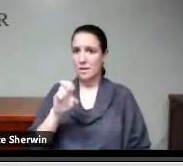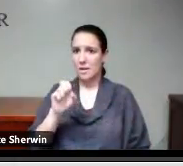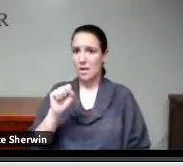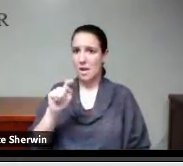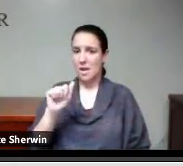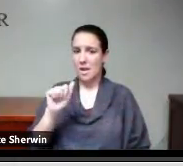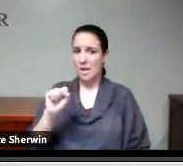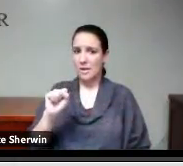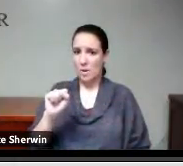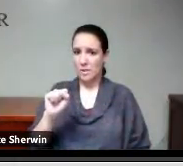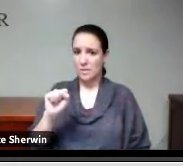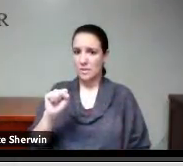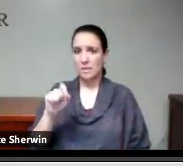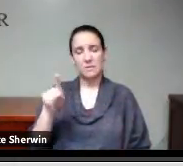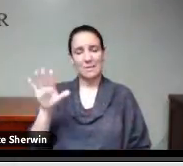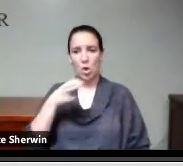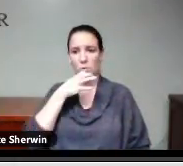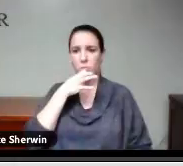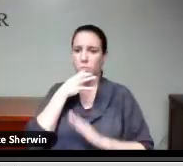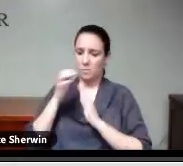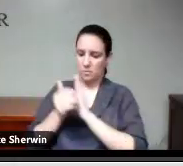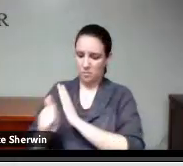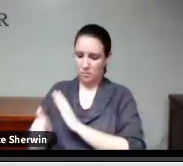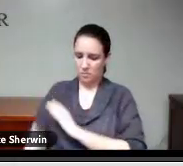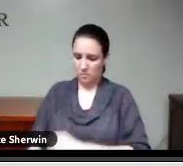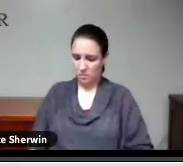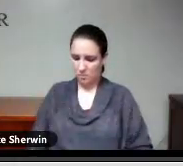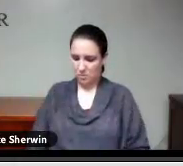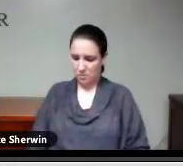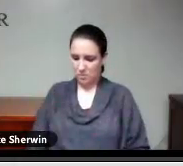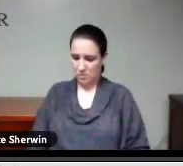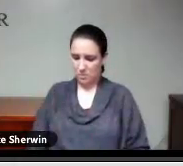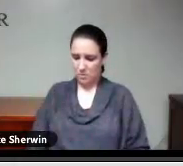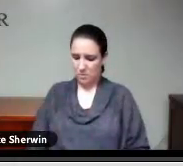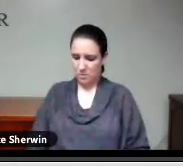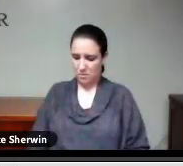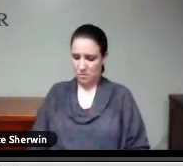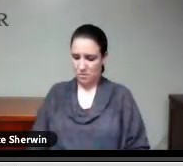trying to give you some of the nuggets of things that I've dealt with over the course of my career.